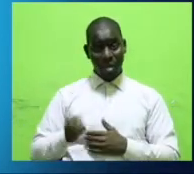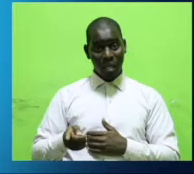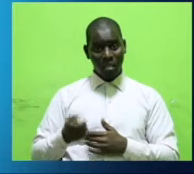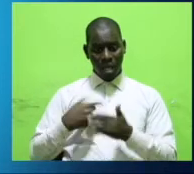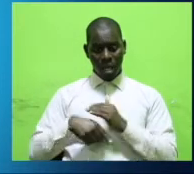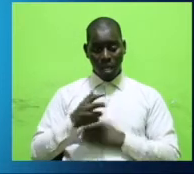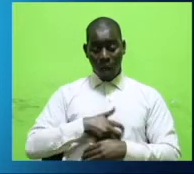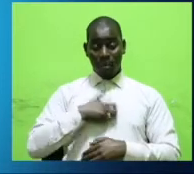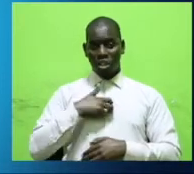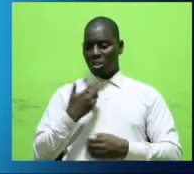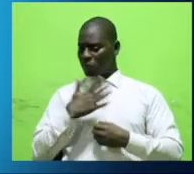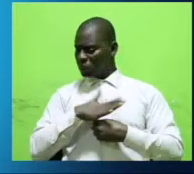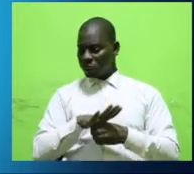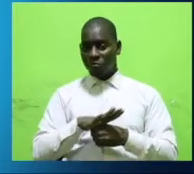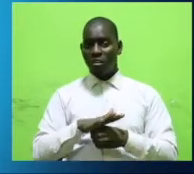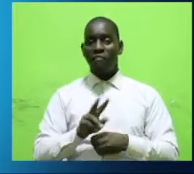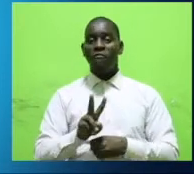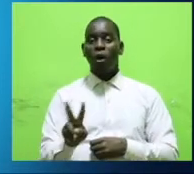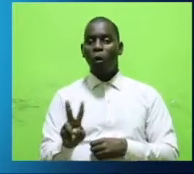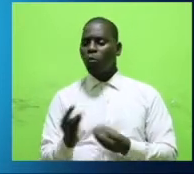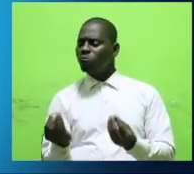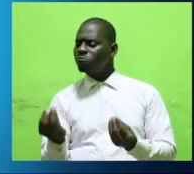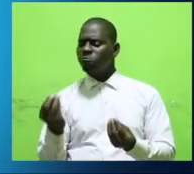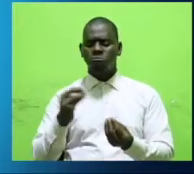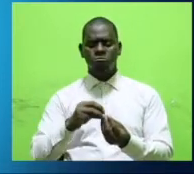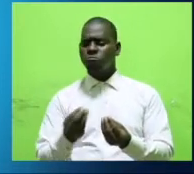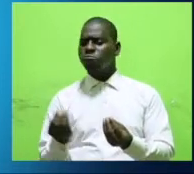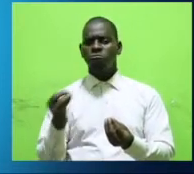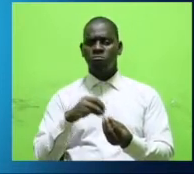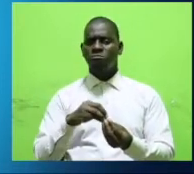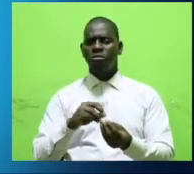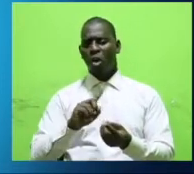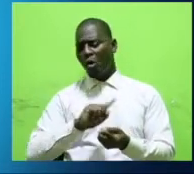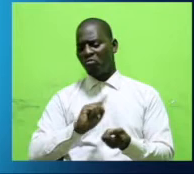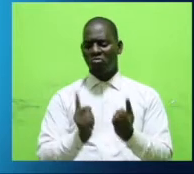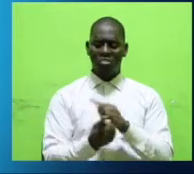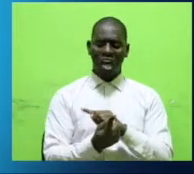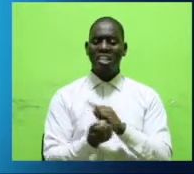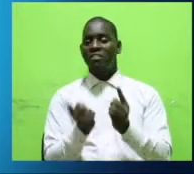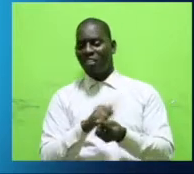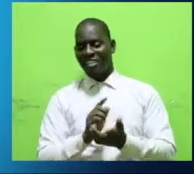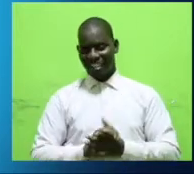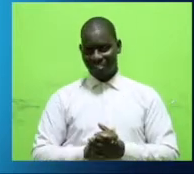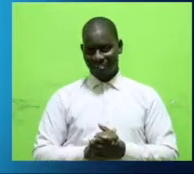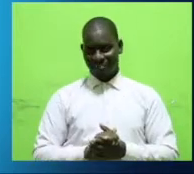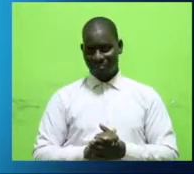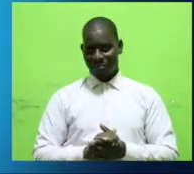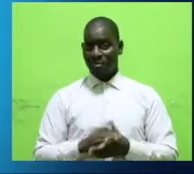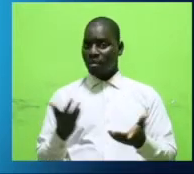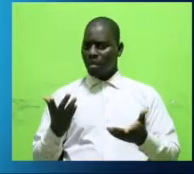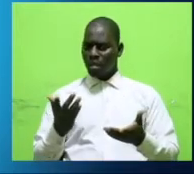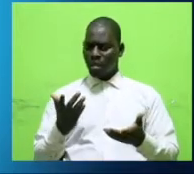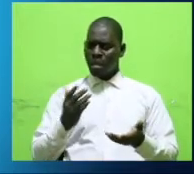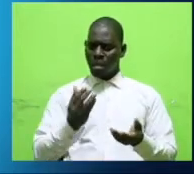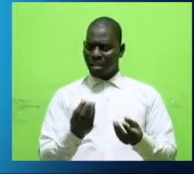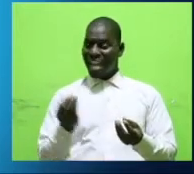that when the pressure increases, the volume must decrease, and vice versa. The